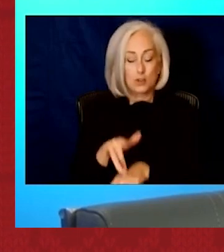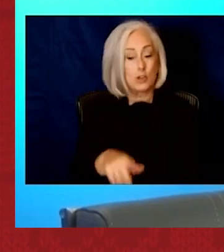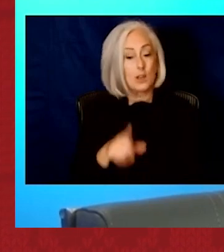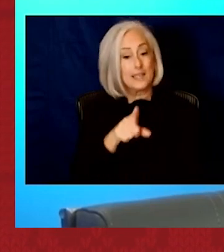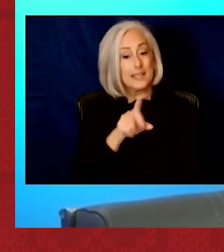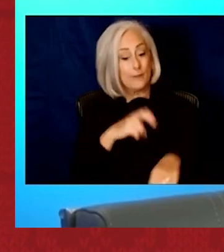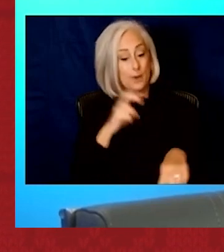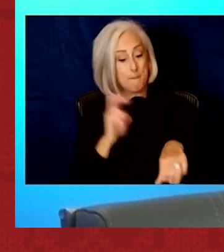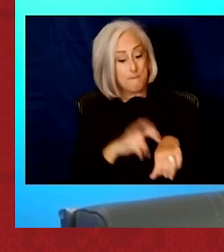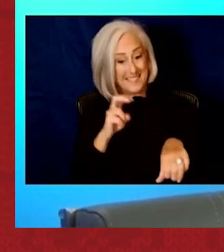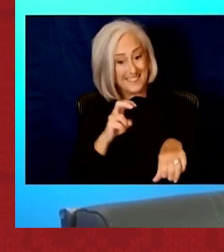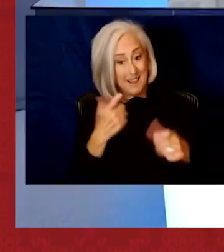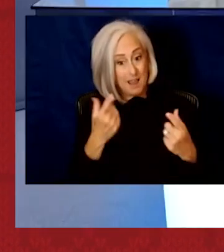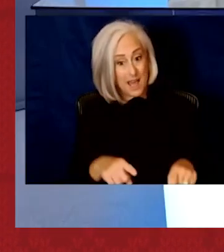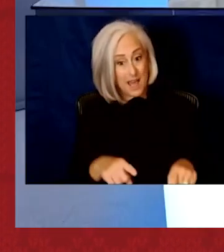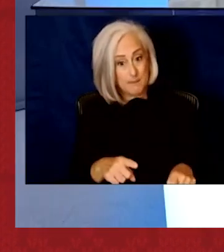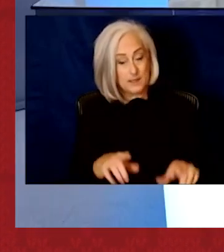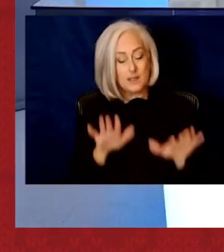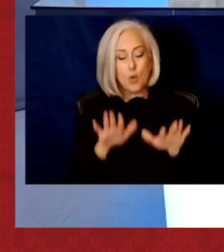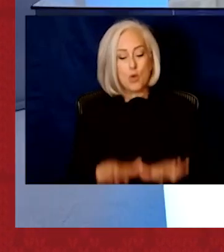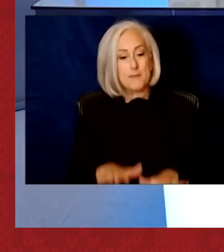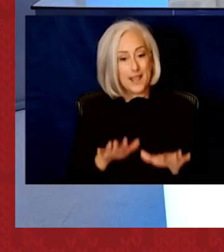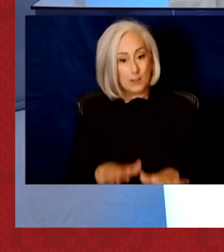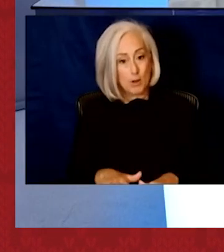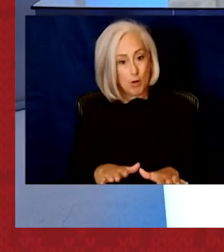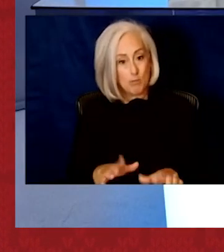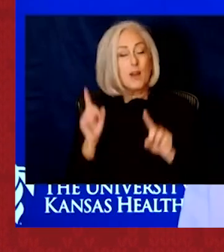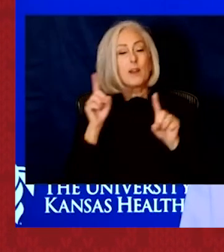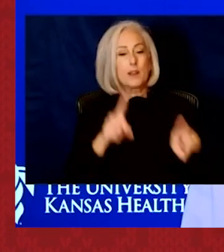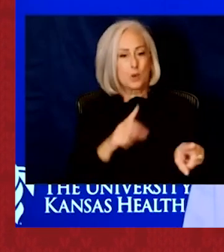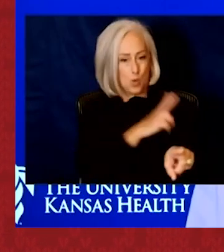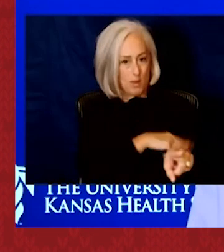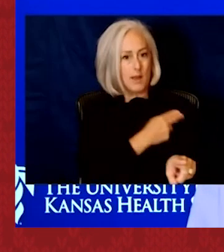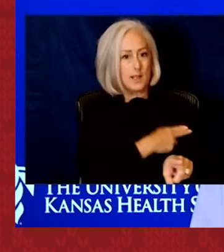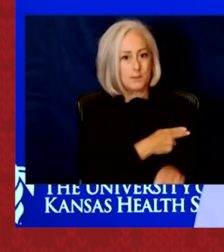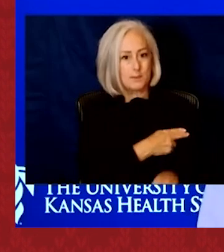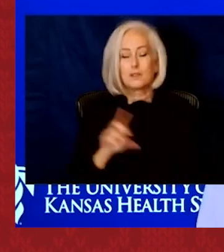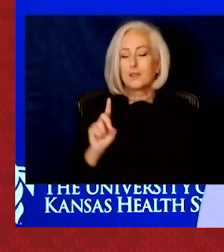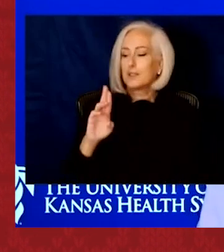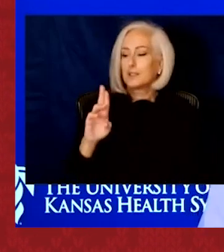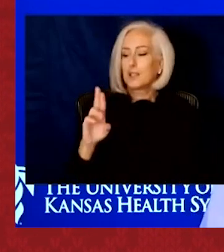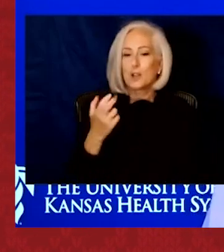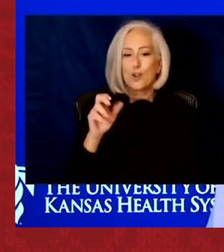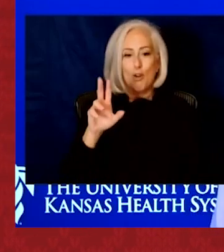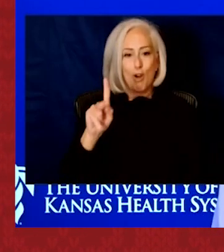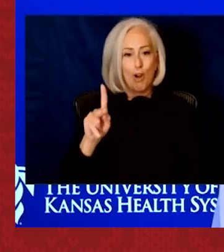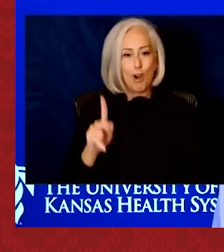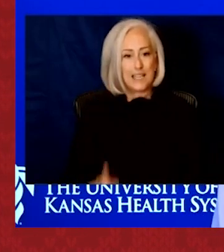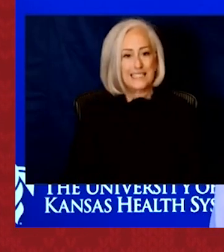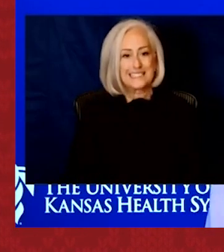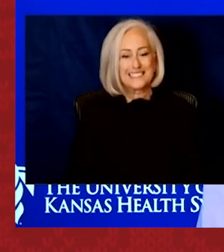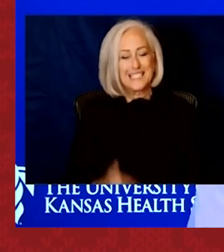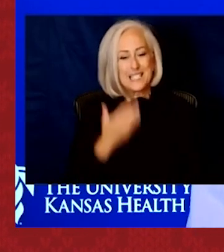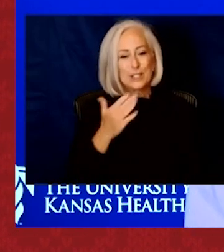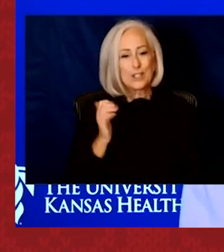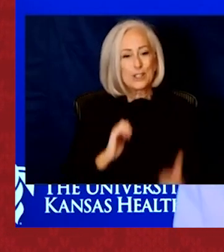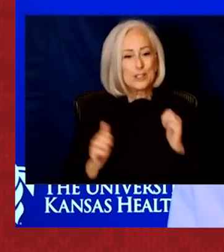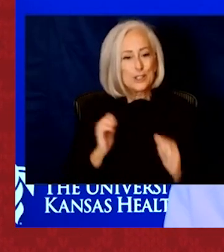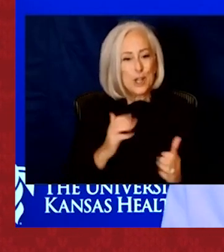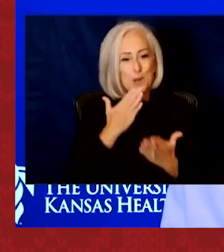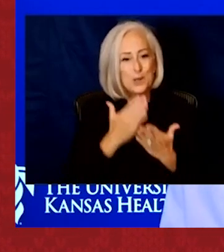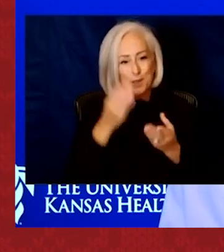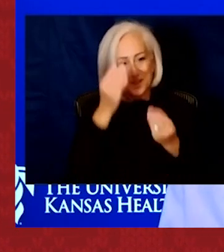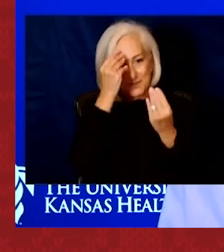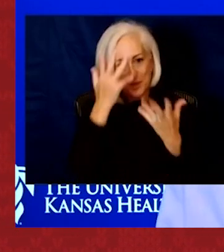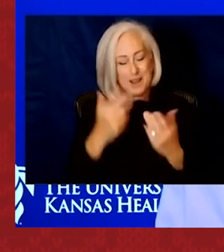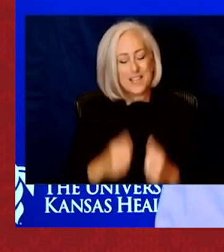a healthcare facility. All right. Excellent advice, Dr. Hawk. Yeah, just good show, good information.